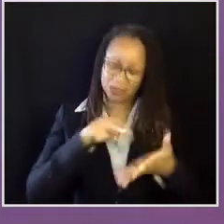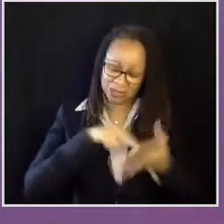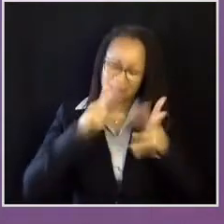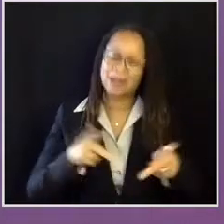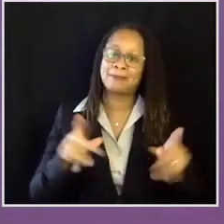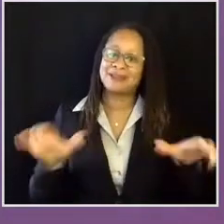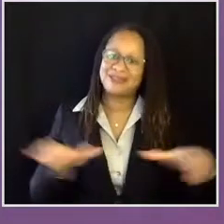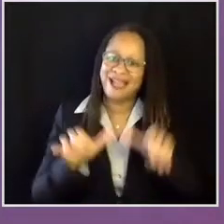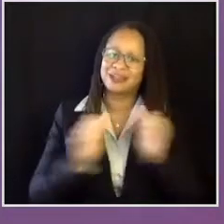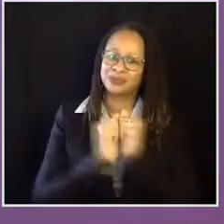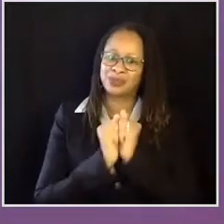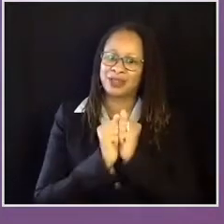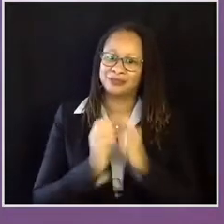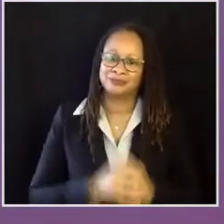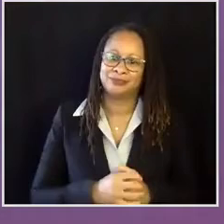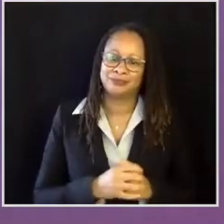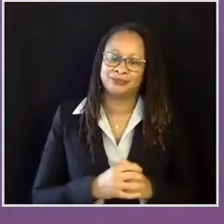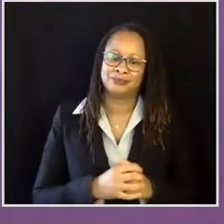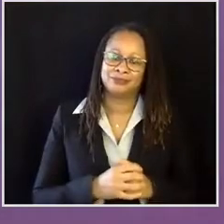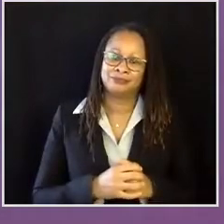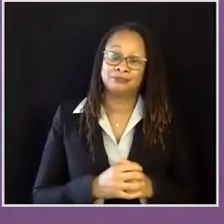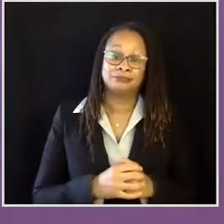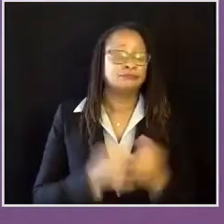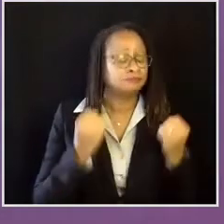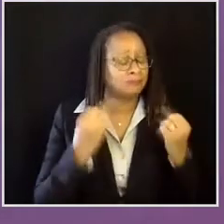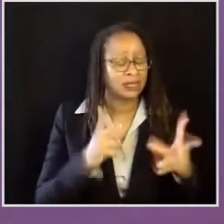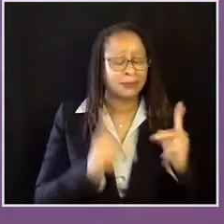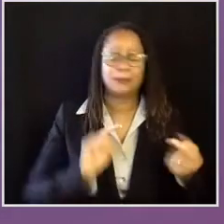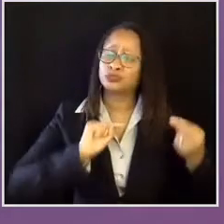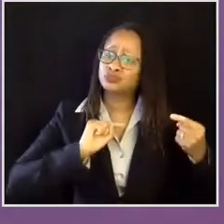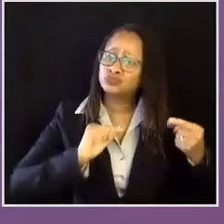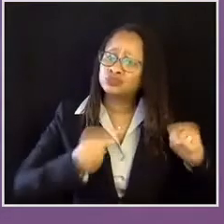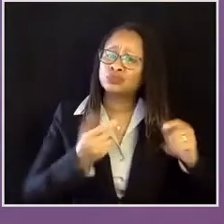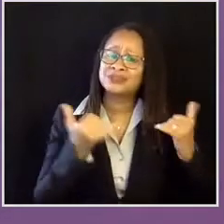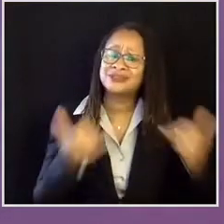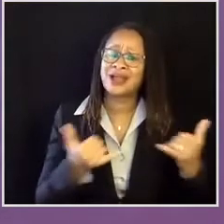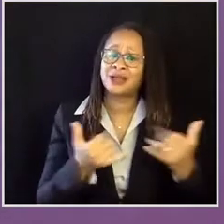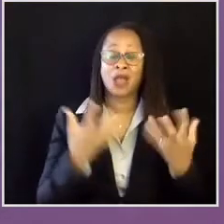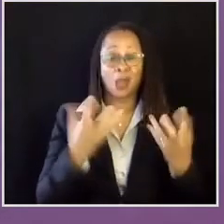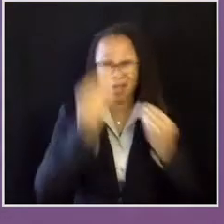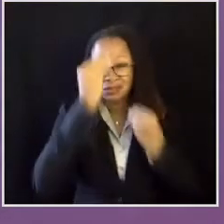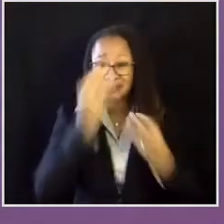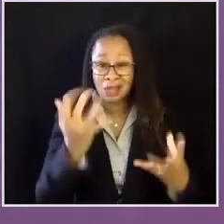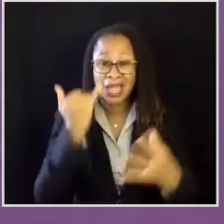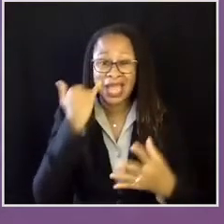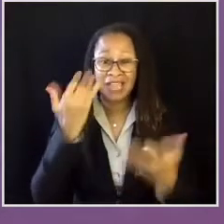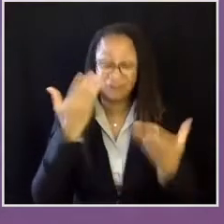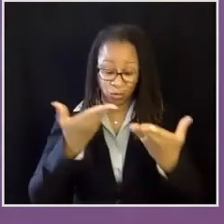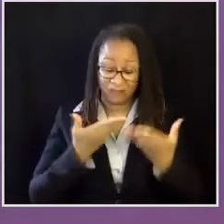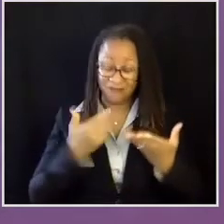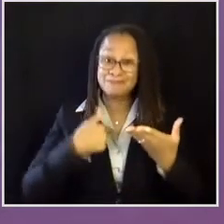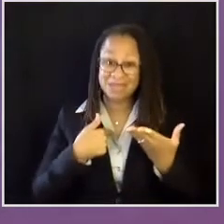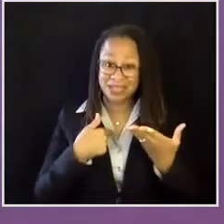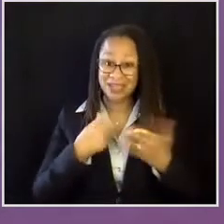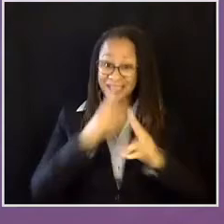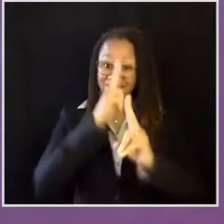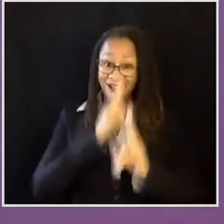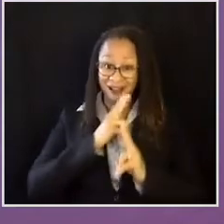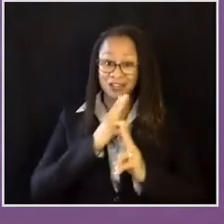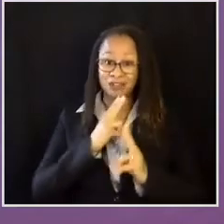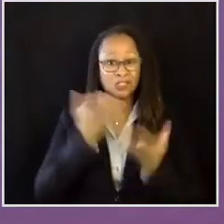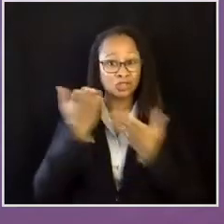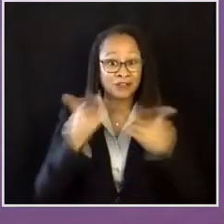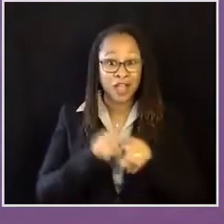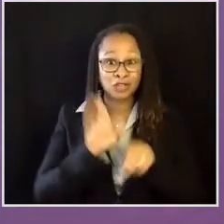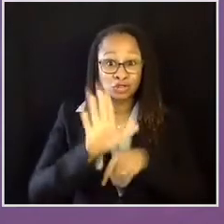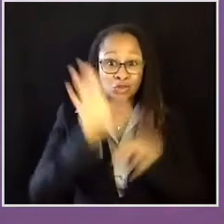And while so many of you are hurting right now, I want you to know that if you give me the honor of serving as your president, we